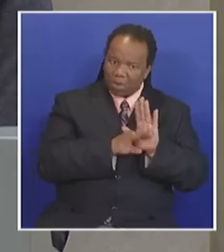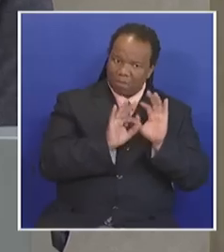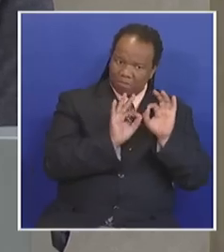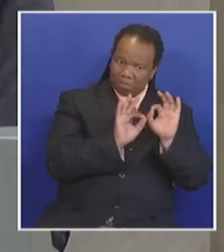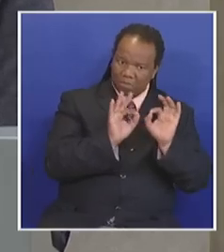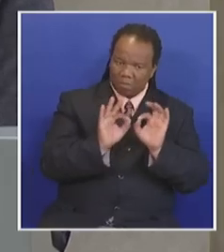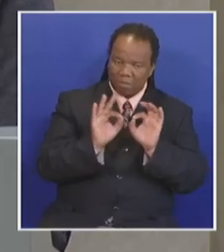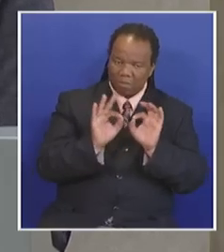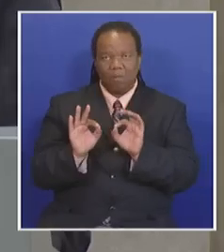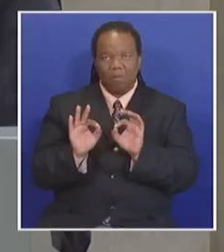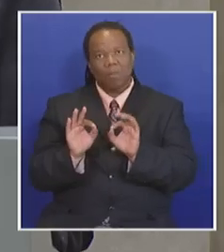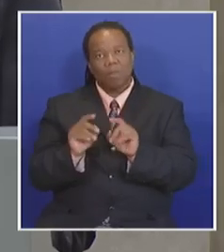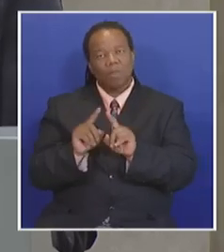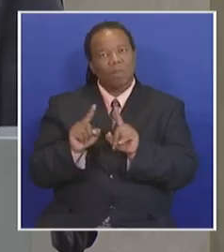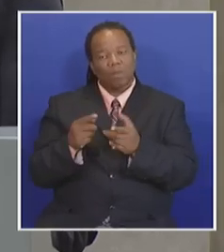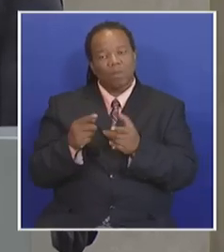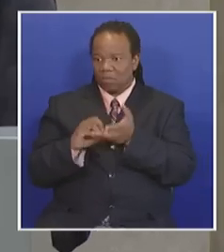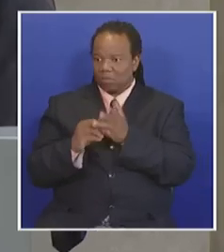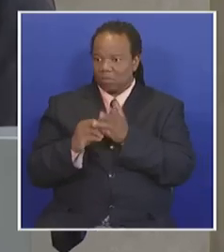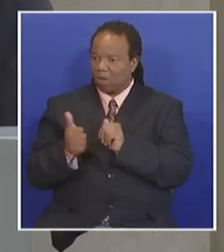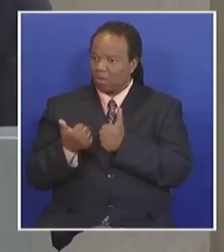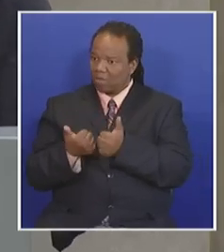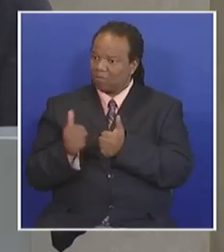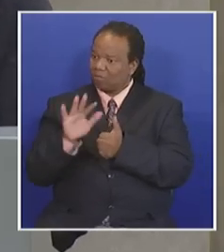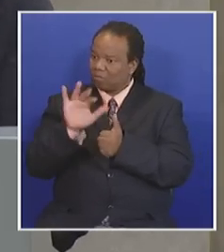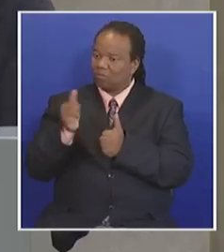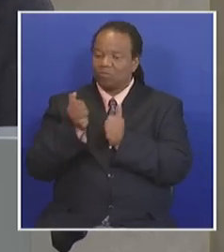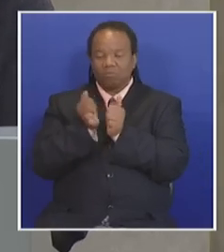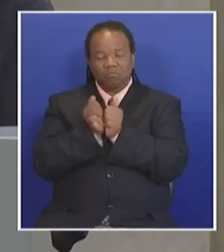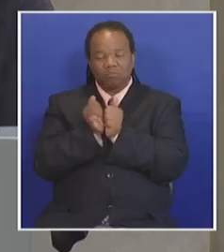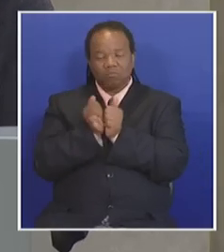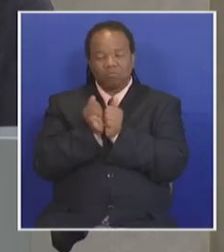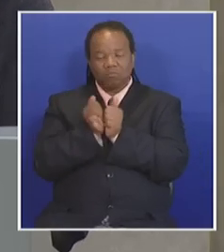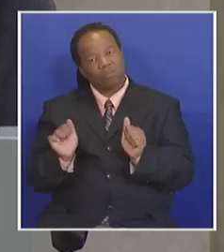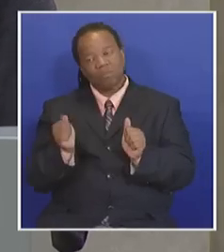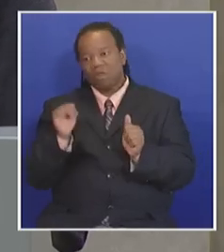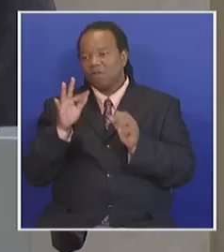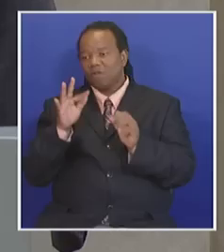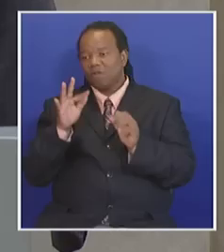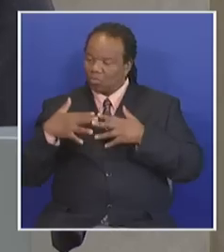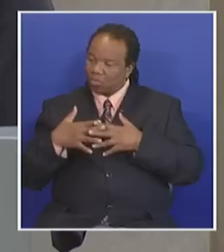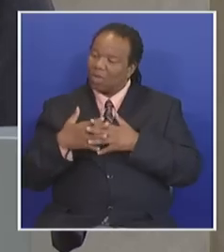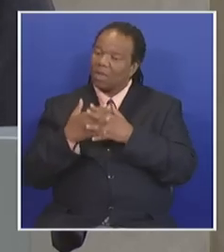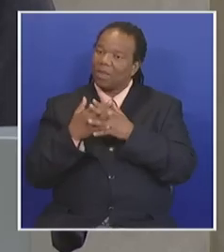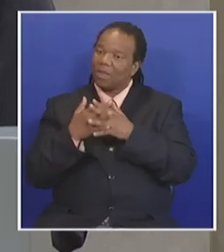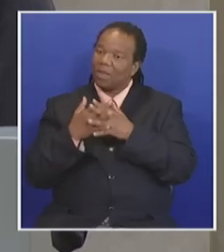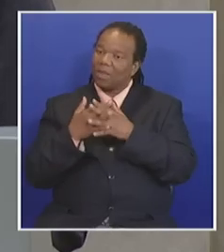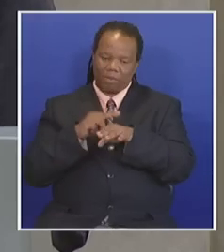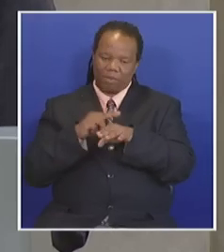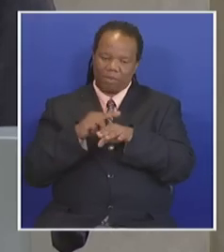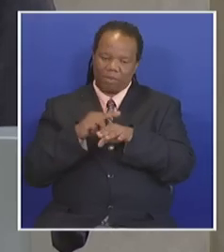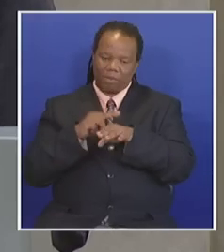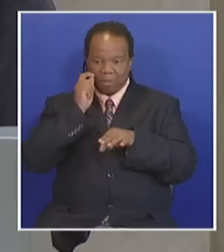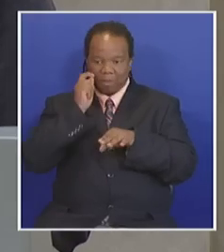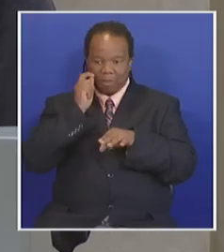achieve prosperous democratic South Africa. Together, moving non-racial, non-sexist,